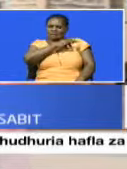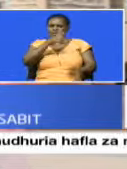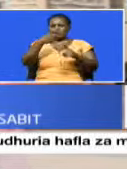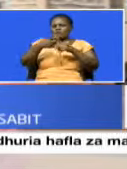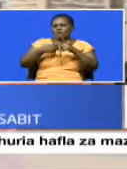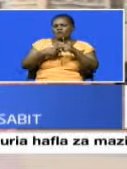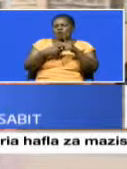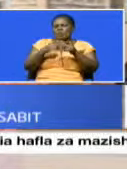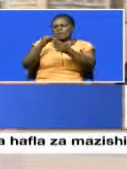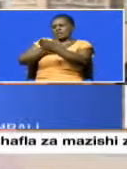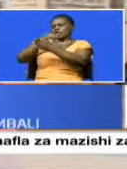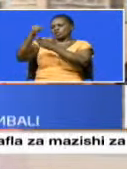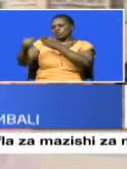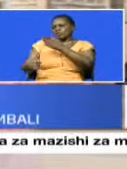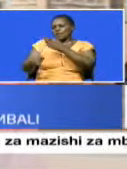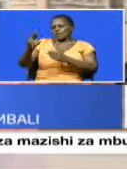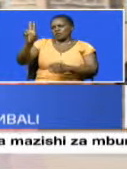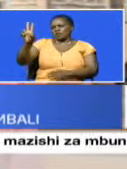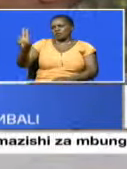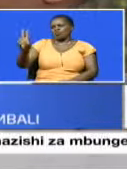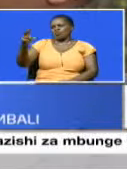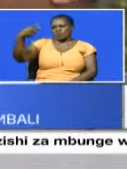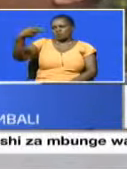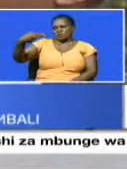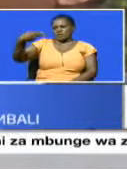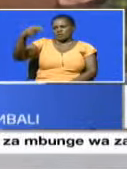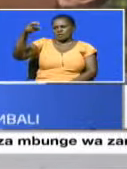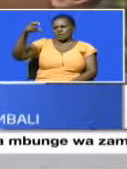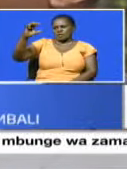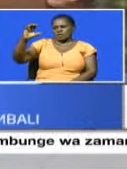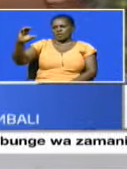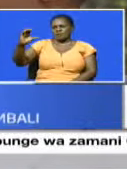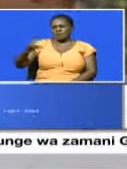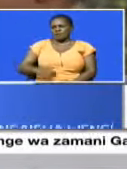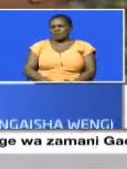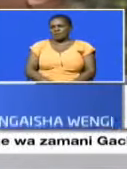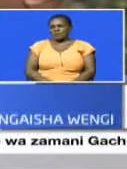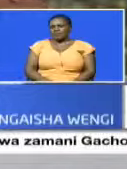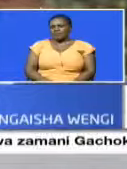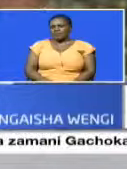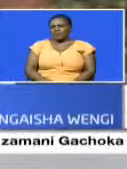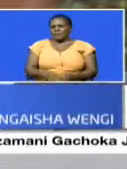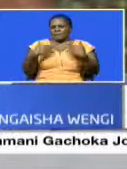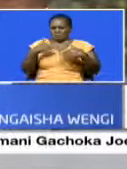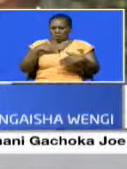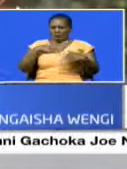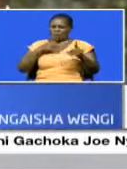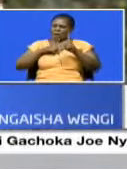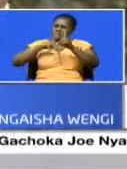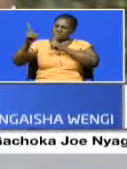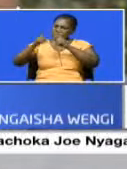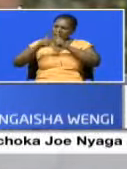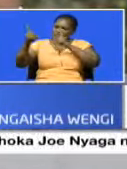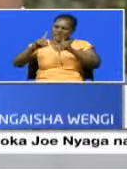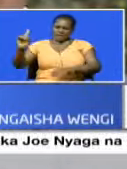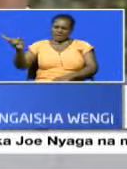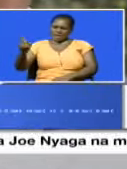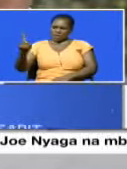the cover provided by the county government. Our people used to camp in Nairobi, rent